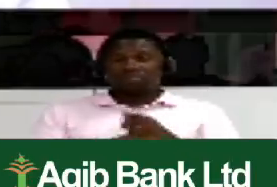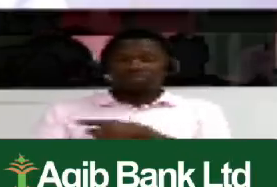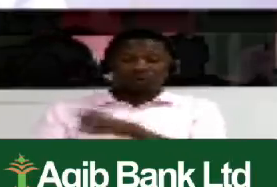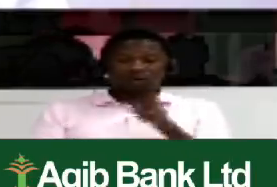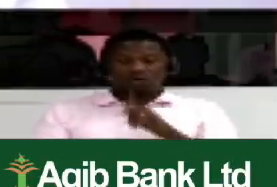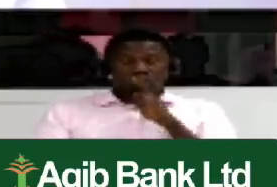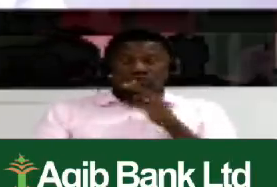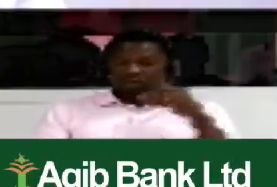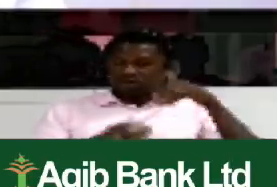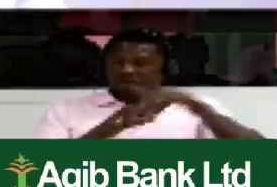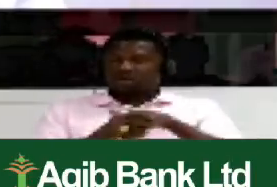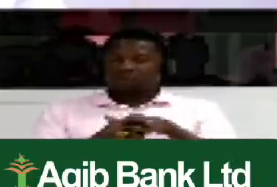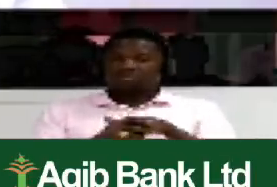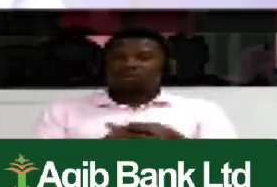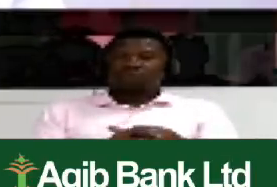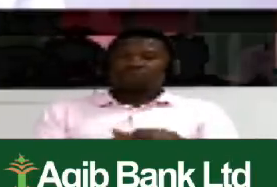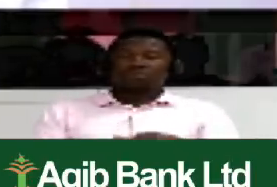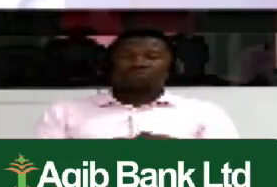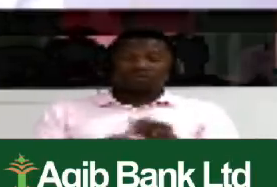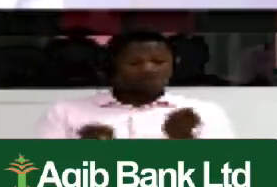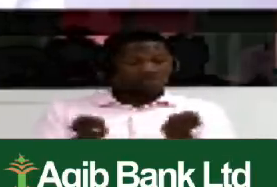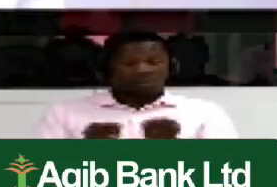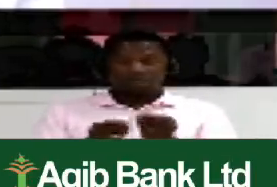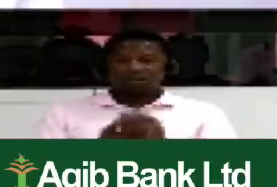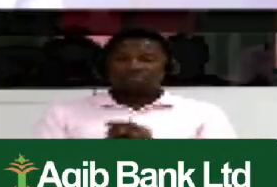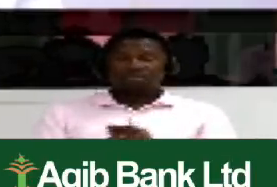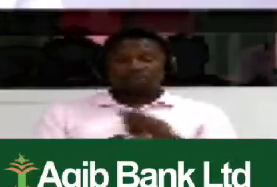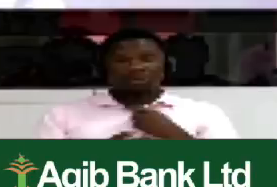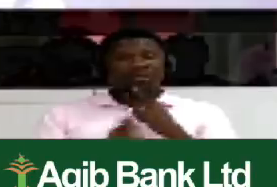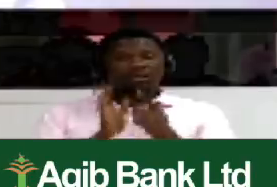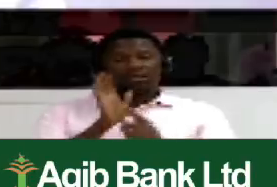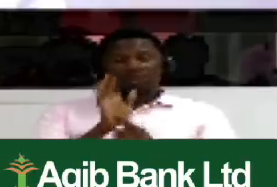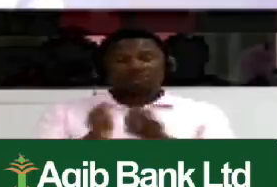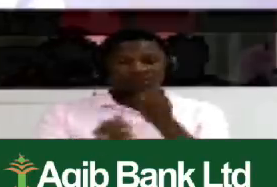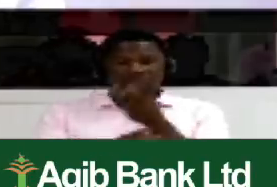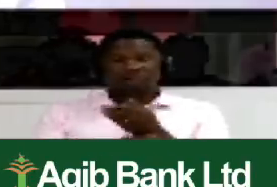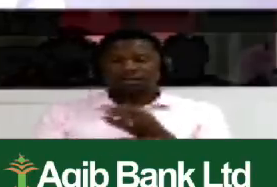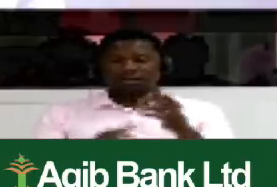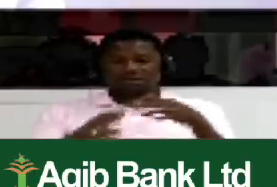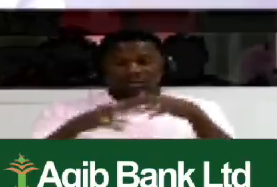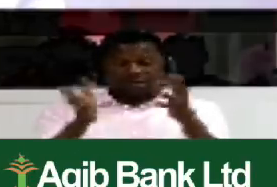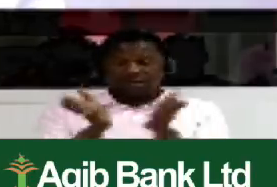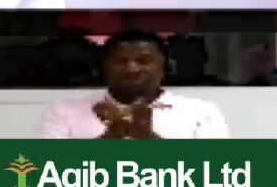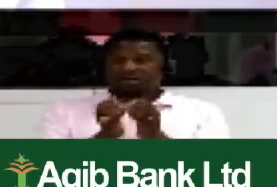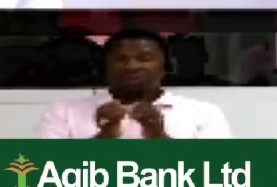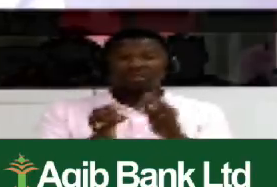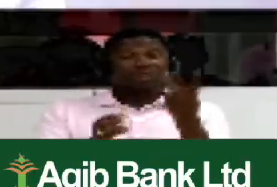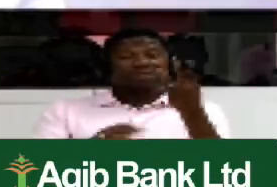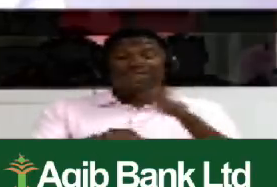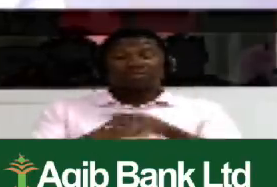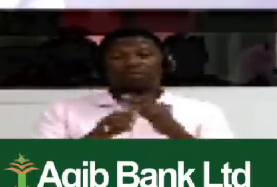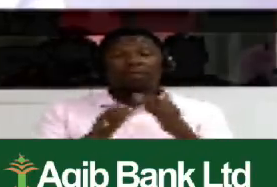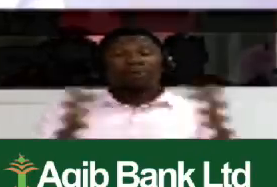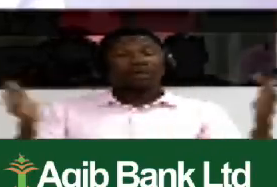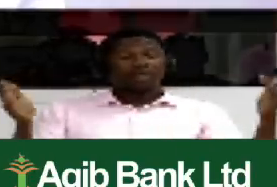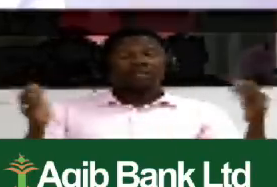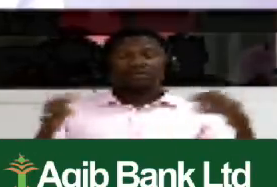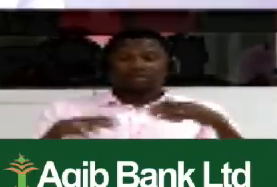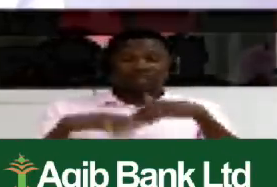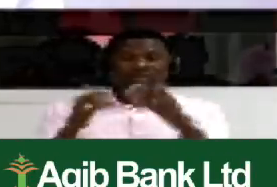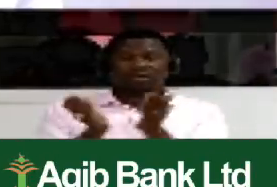join the students, because like I said, the crowd is now three times bigger than the